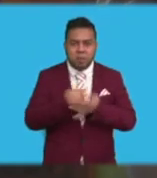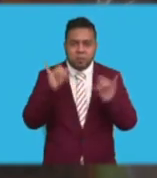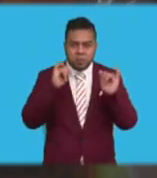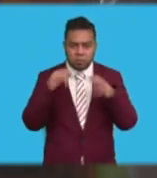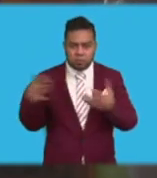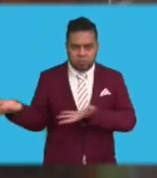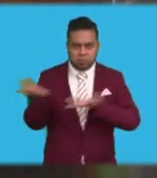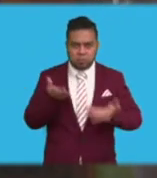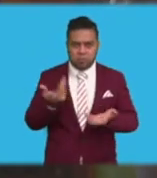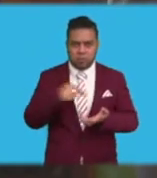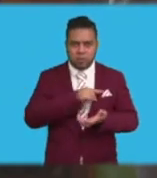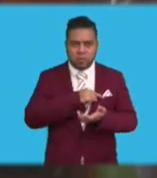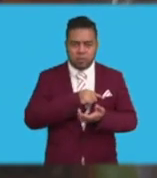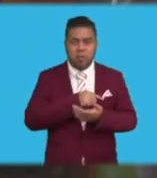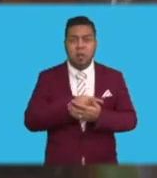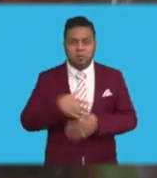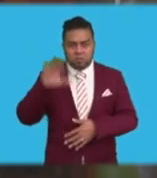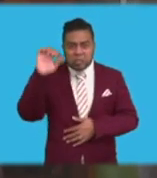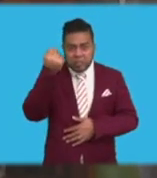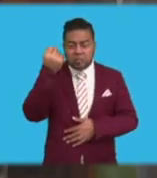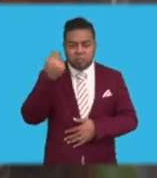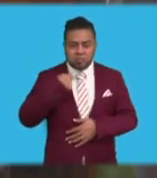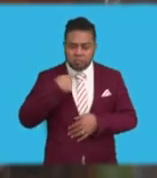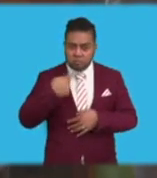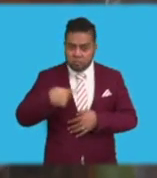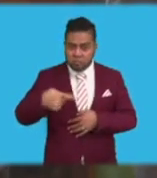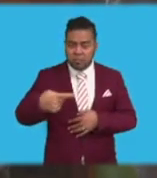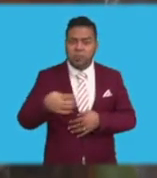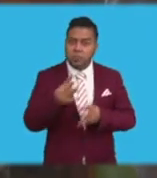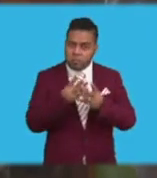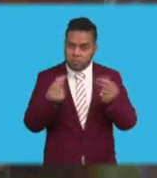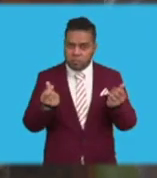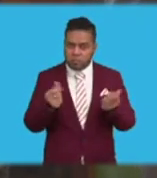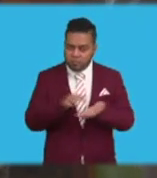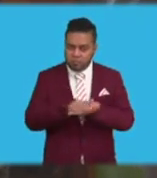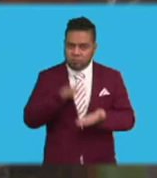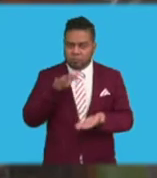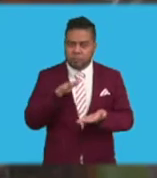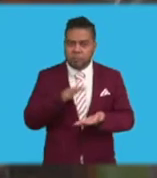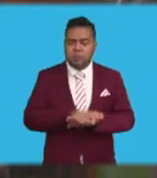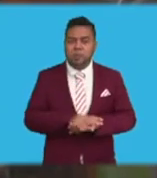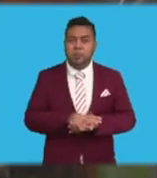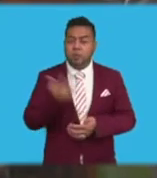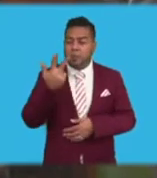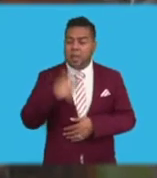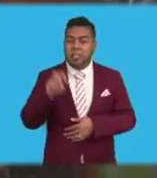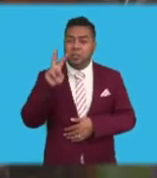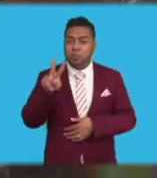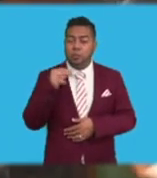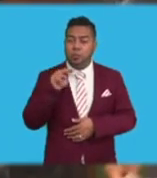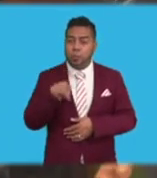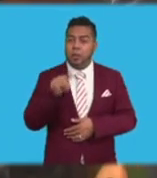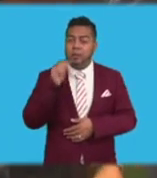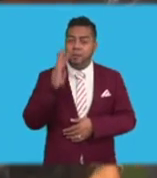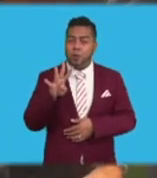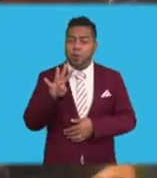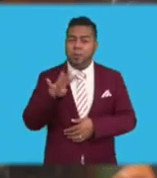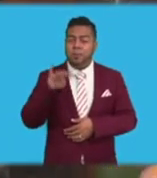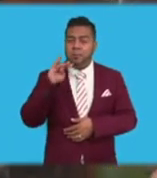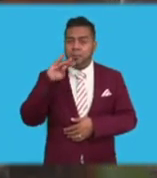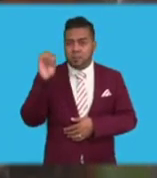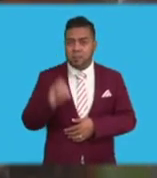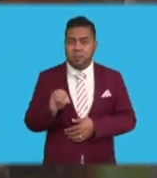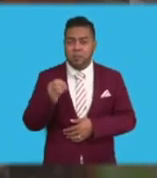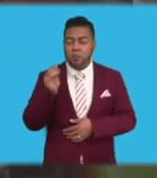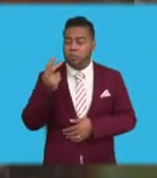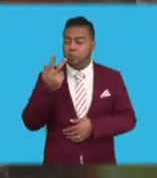27%, but the success rate of coming up with solutions increased from 82.4% to